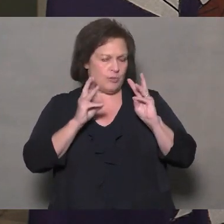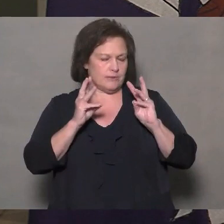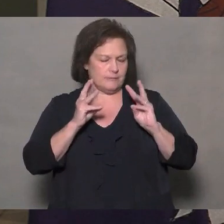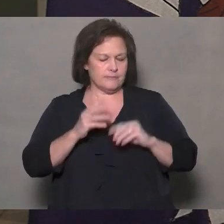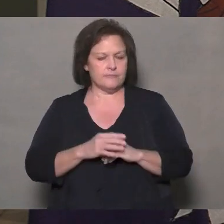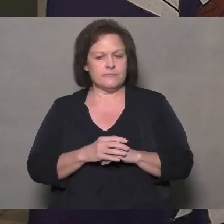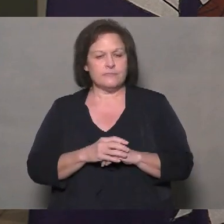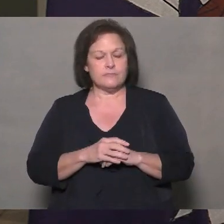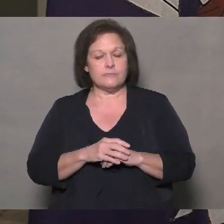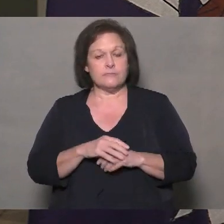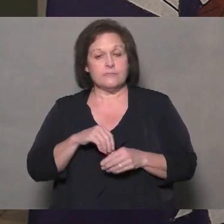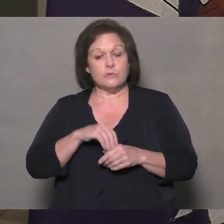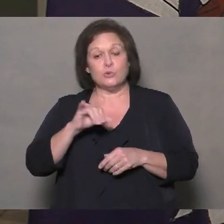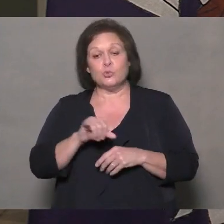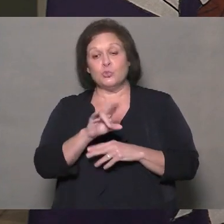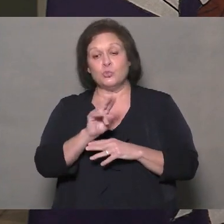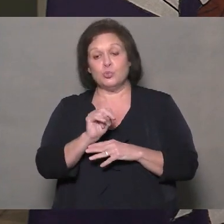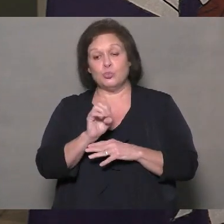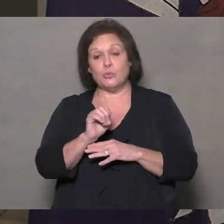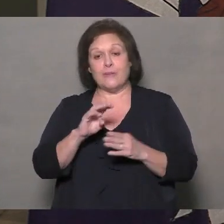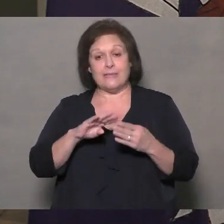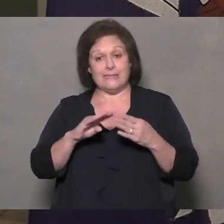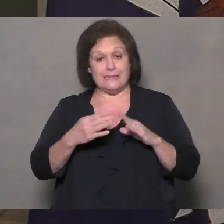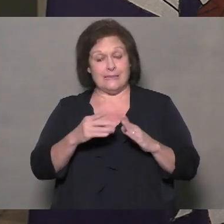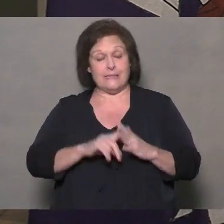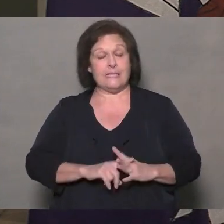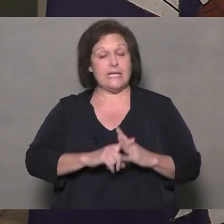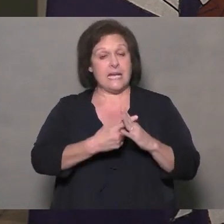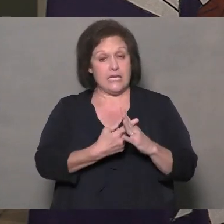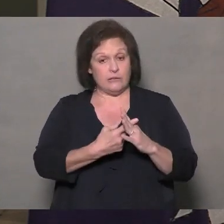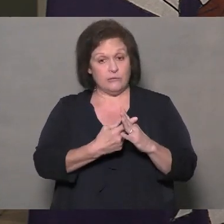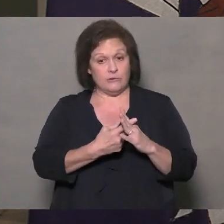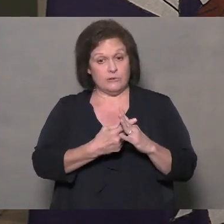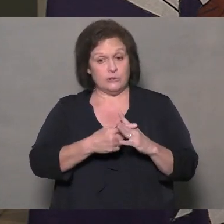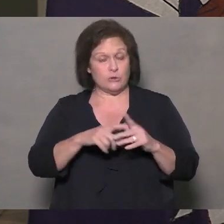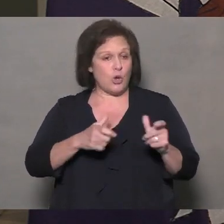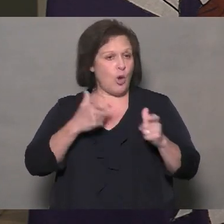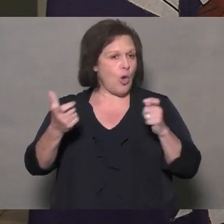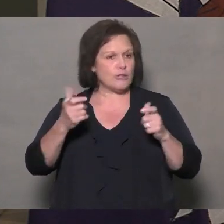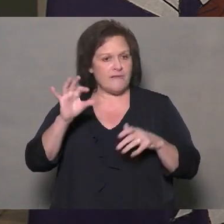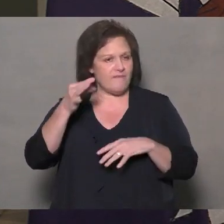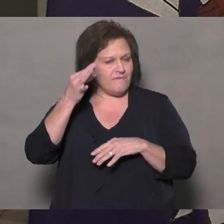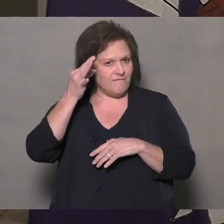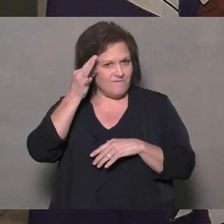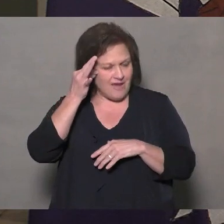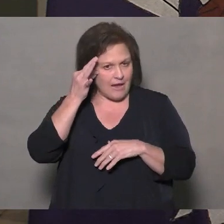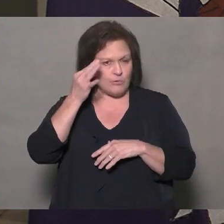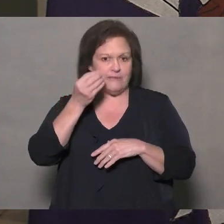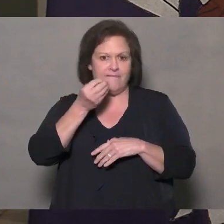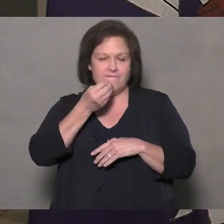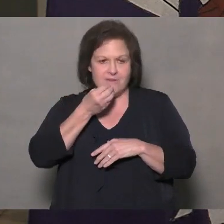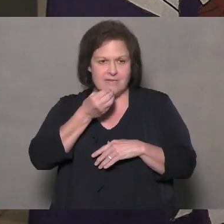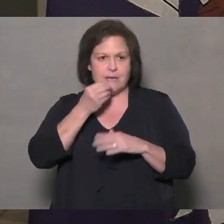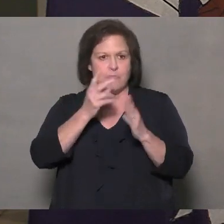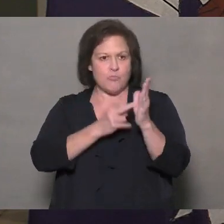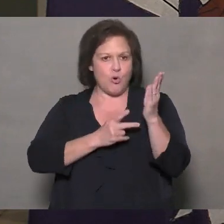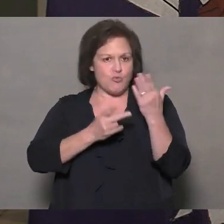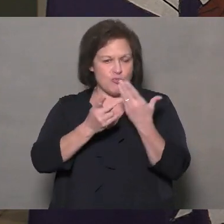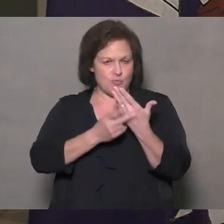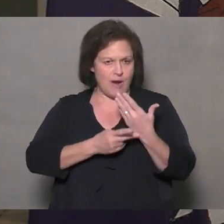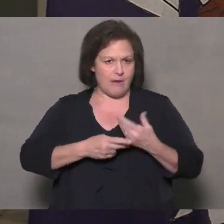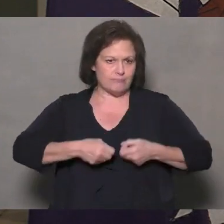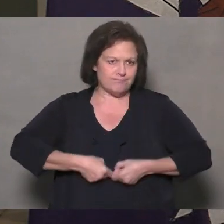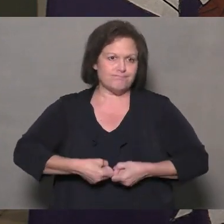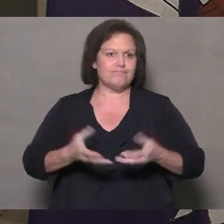In June, the city initiated the largest federally funded mass feeding program in the